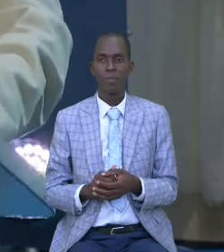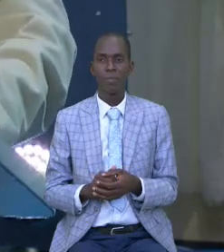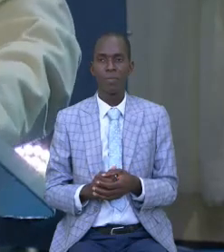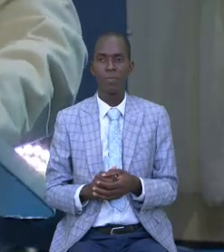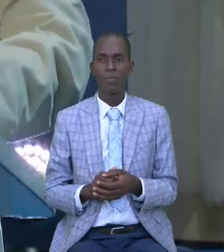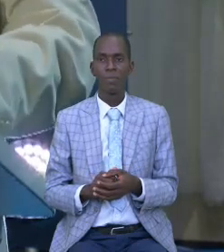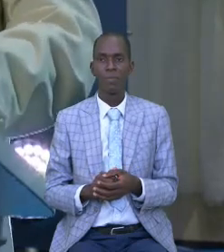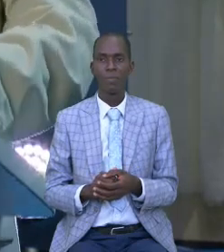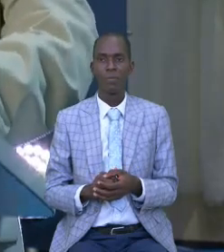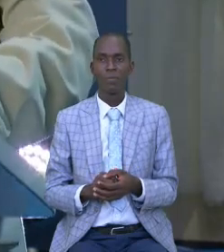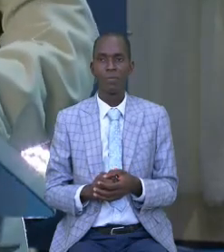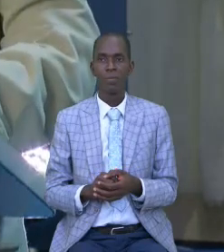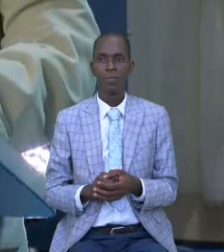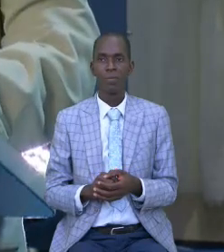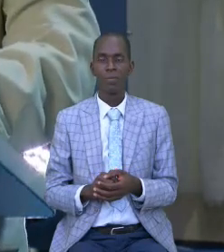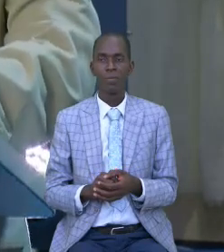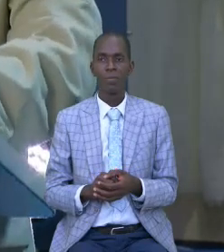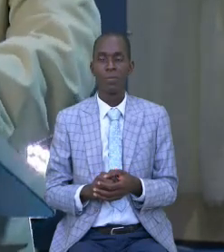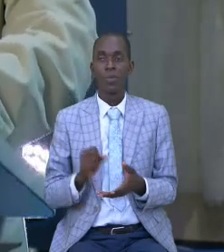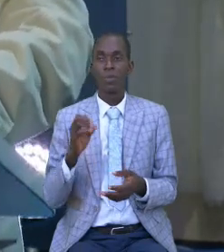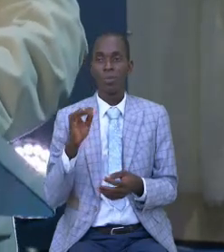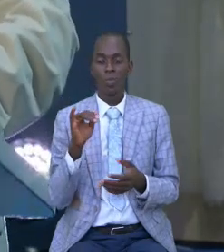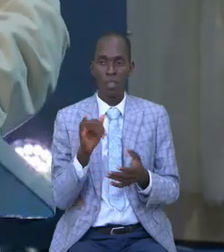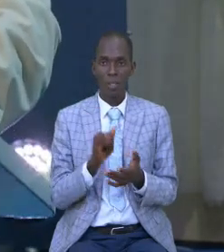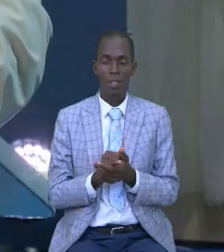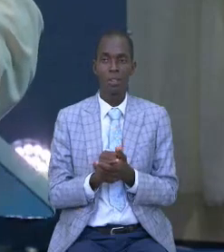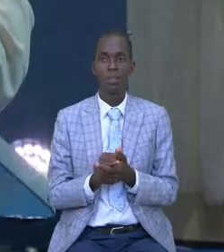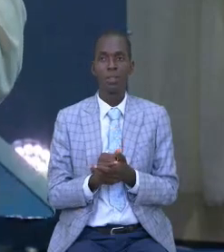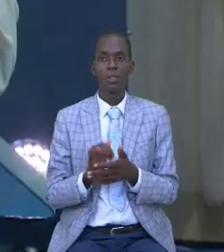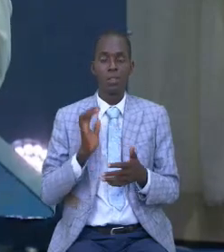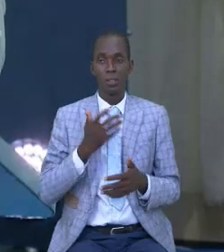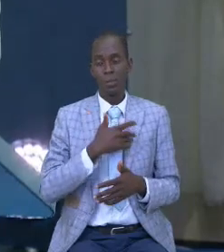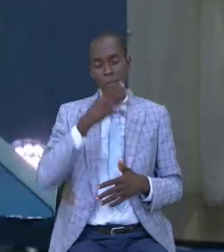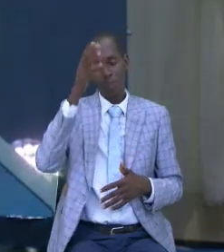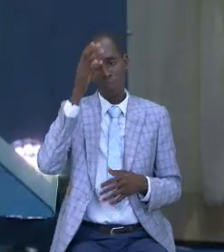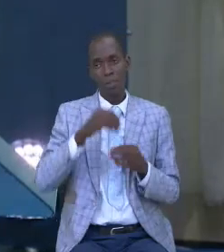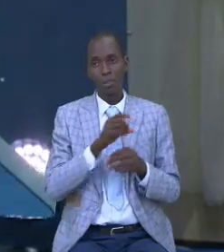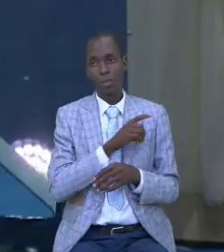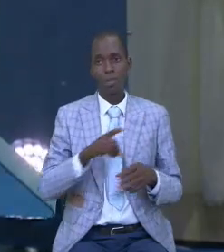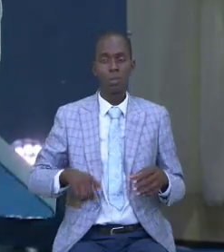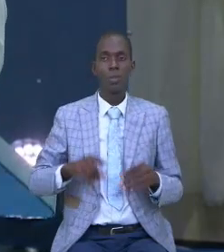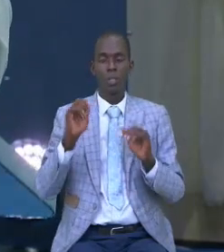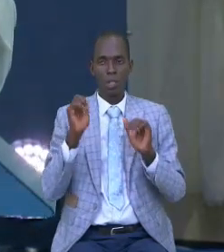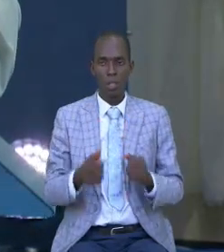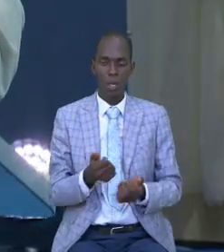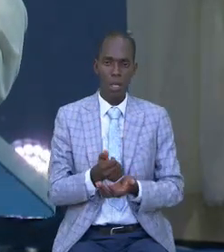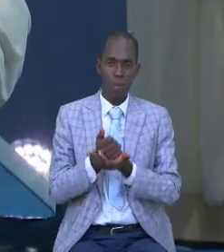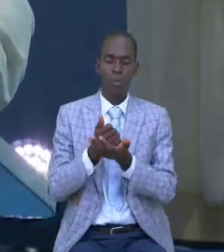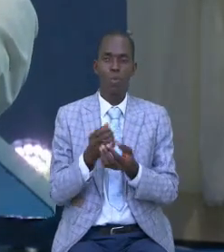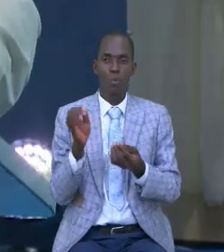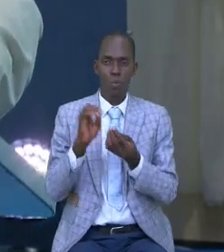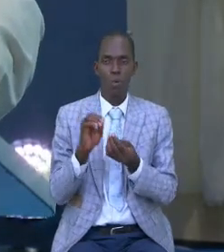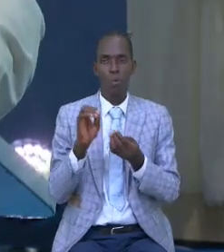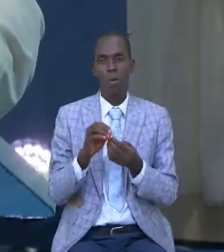So that the convener of this program can help you more. After now,